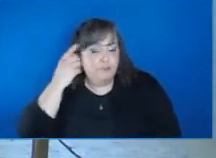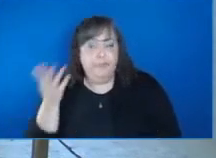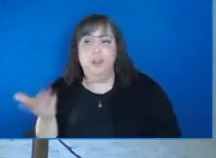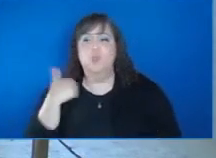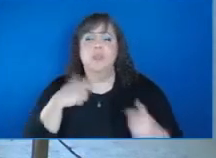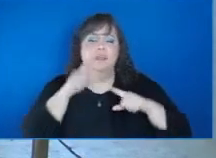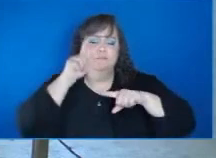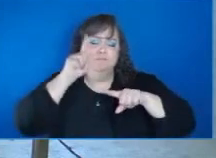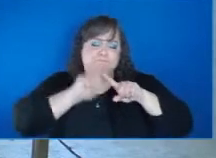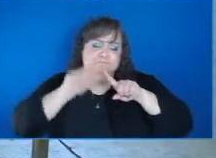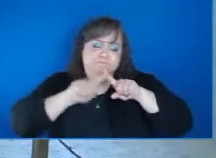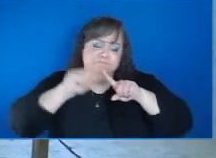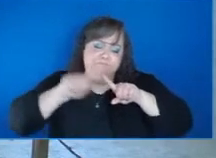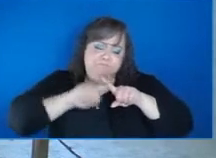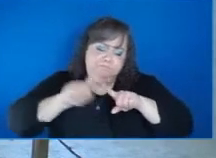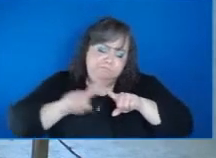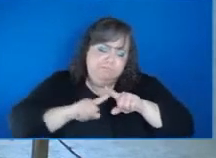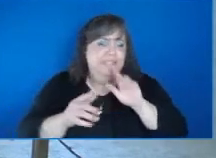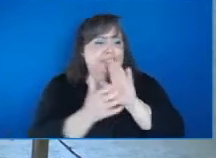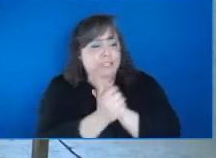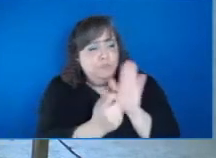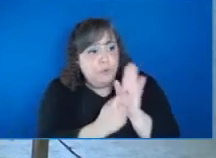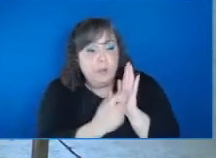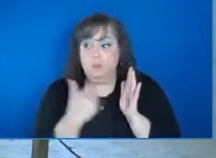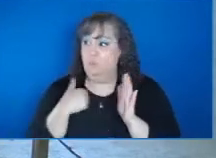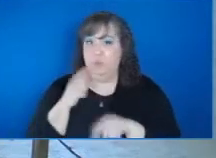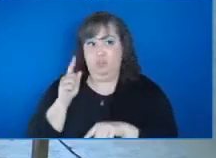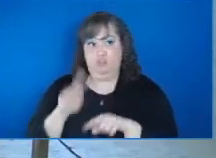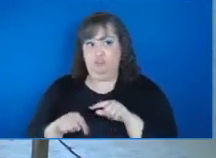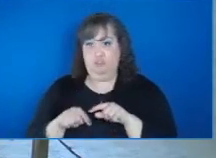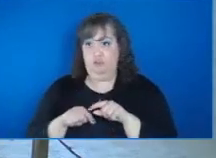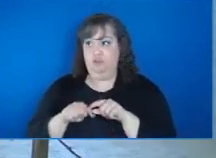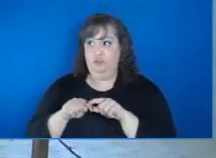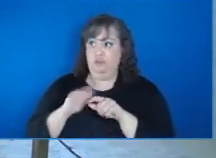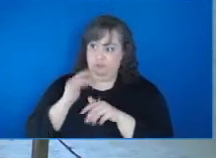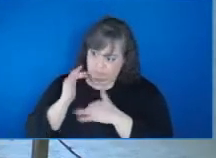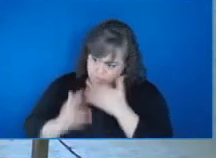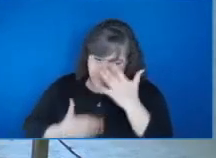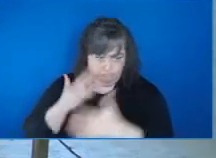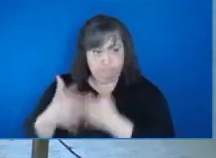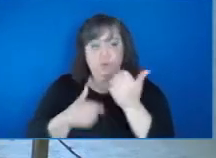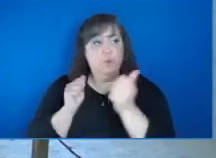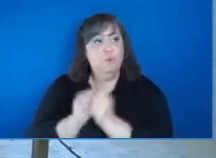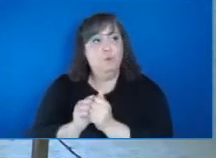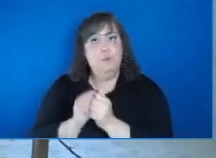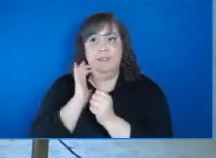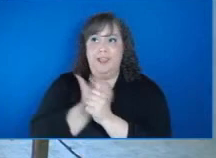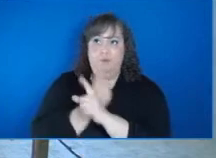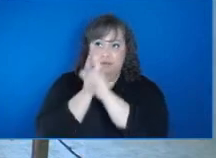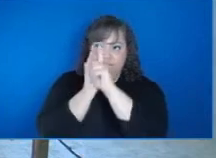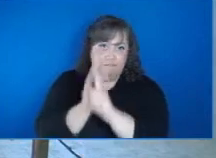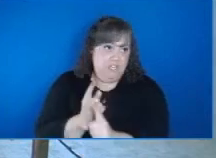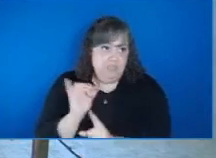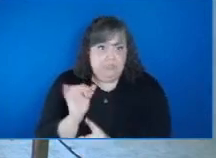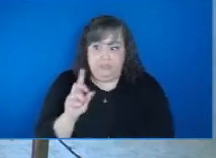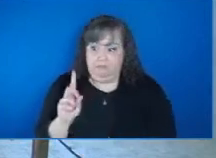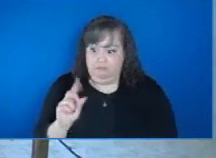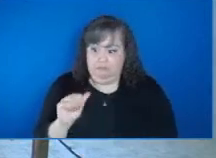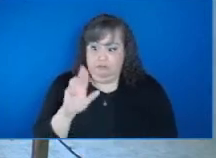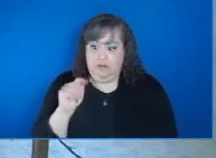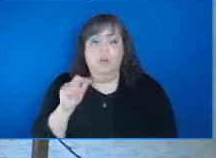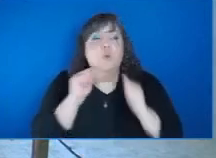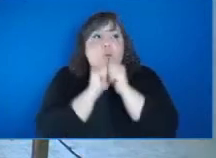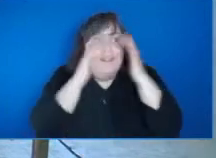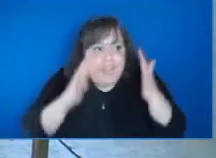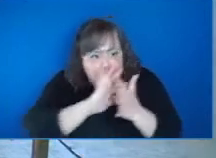do a mission like DART or any of our missions without all of those skill sets. So you're absolutely right. Yeah, I mean, and if you think about planetary defense, like everything we